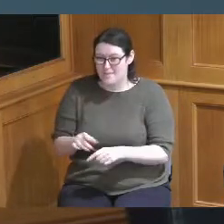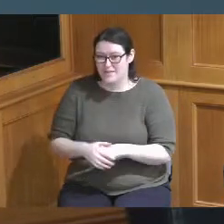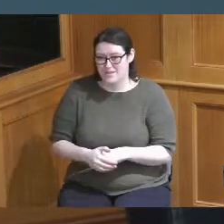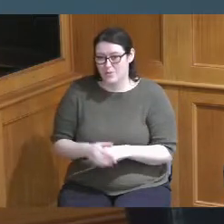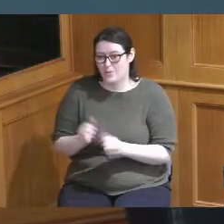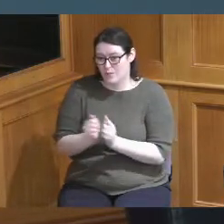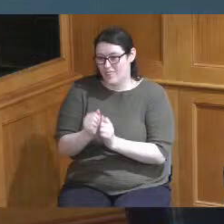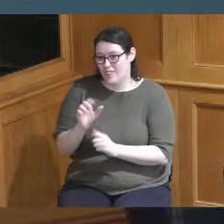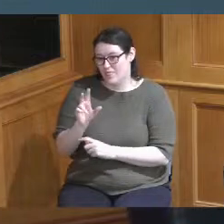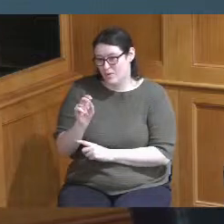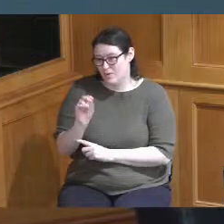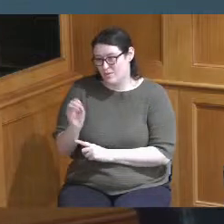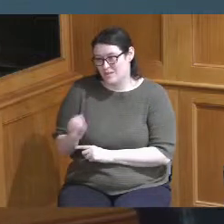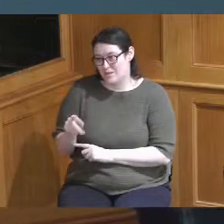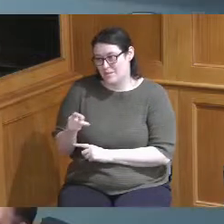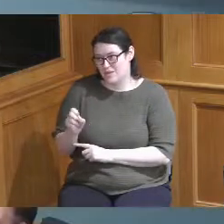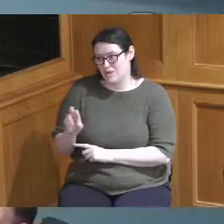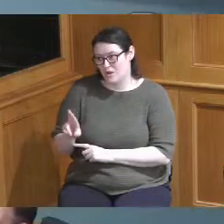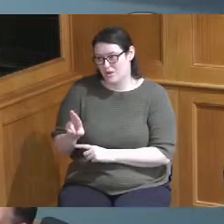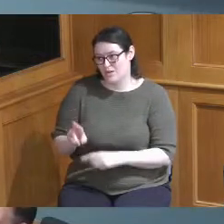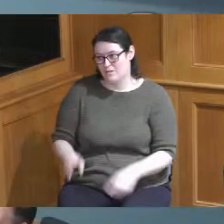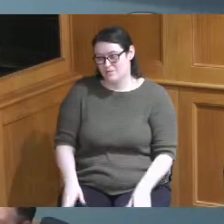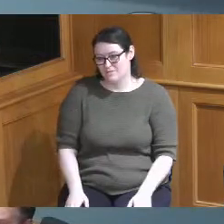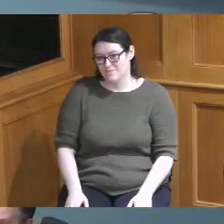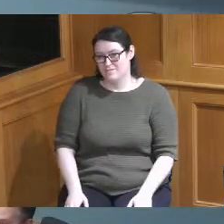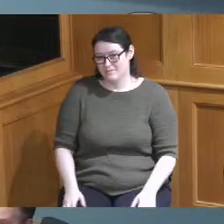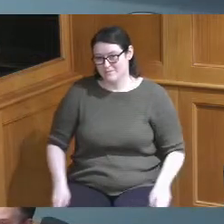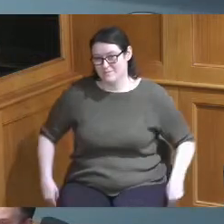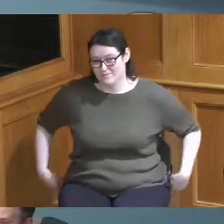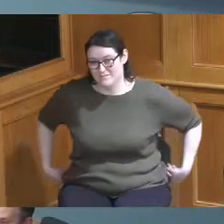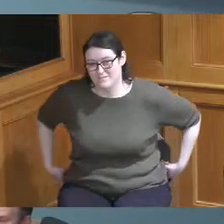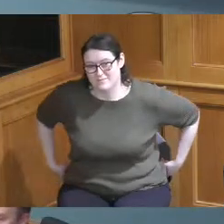PTR. Thank you very much.